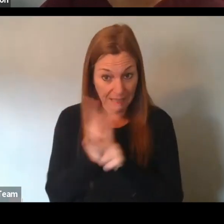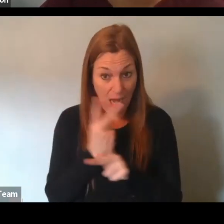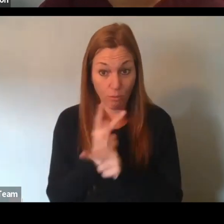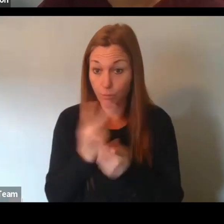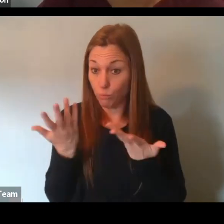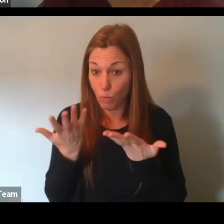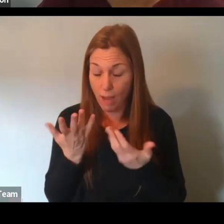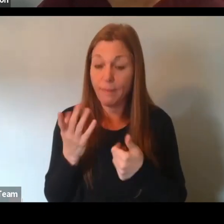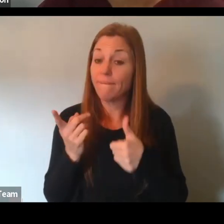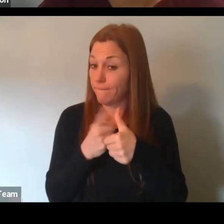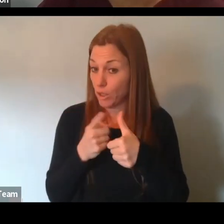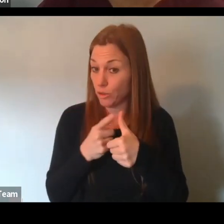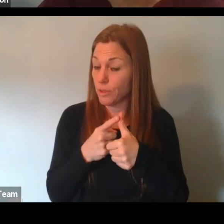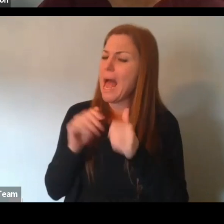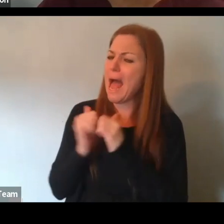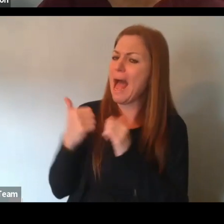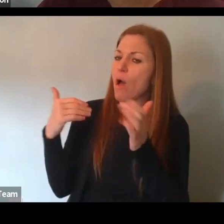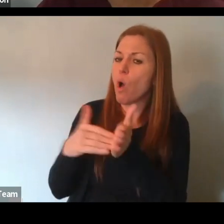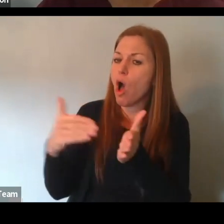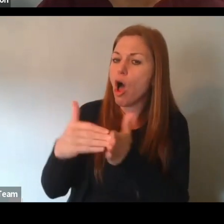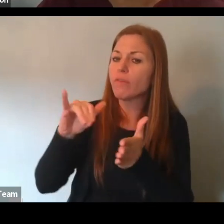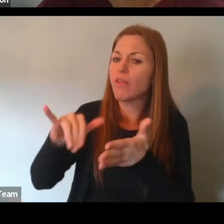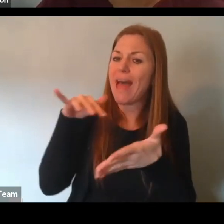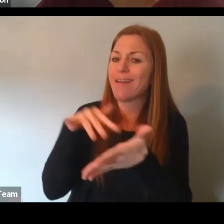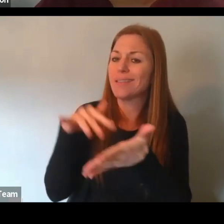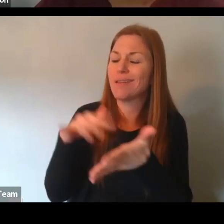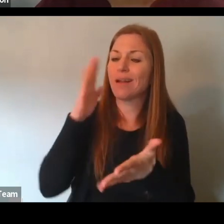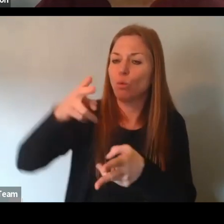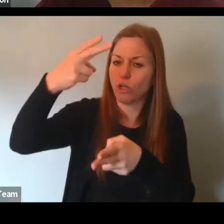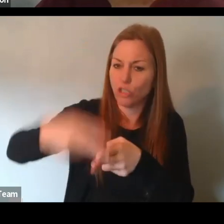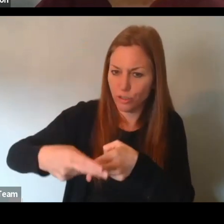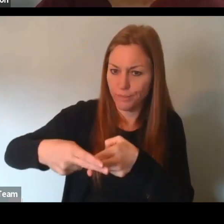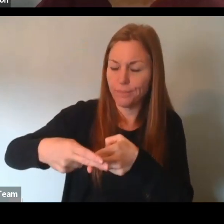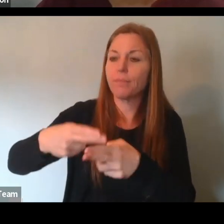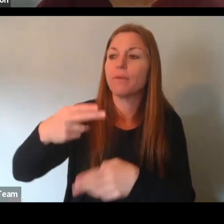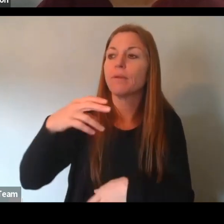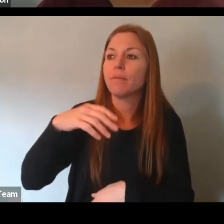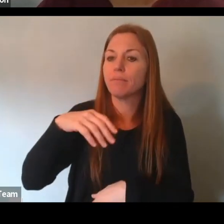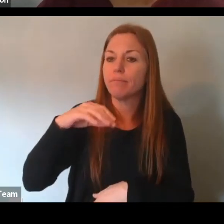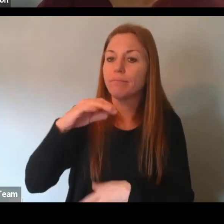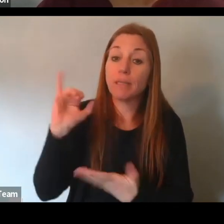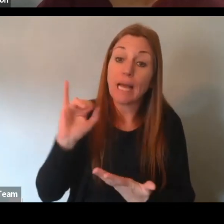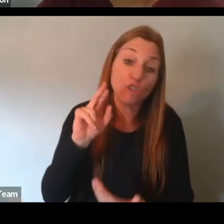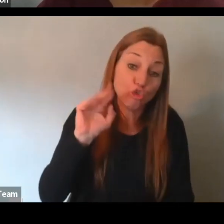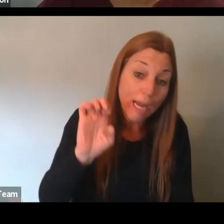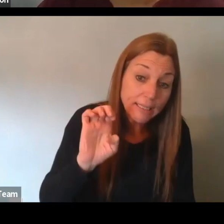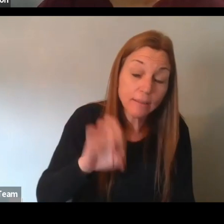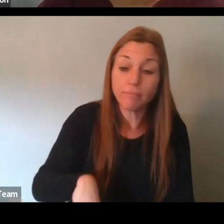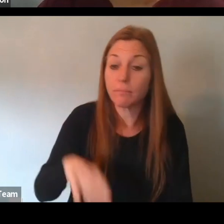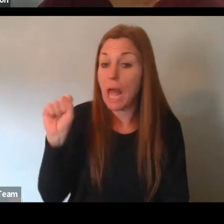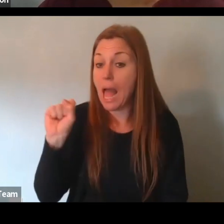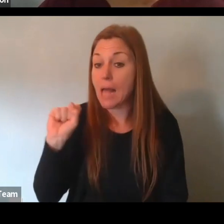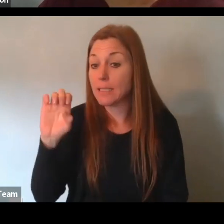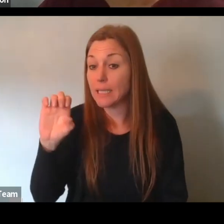demographic factors, such as race and socioeconomic status, or SES. And then out of those